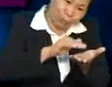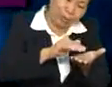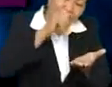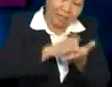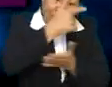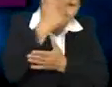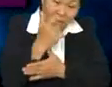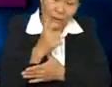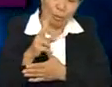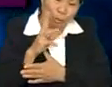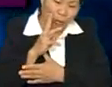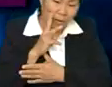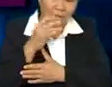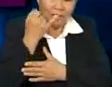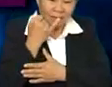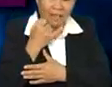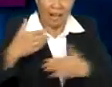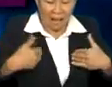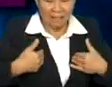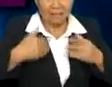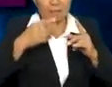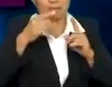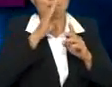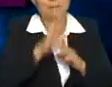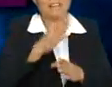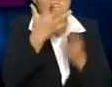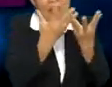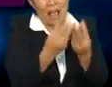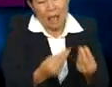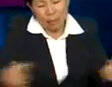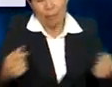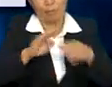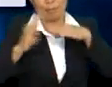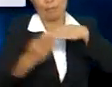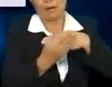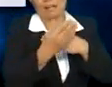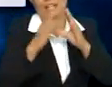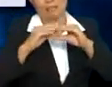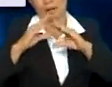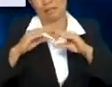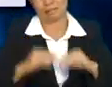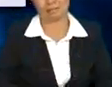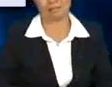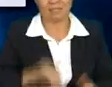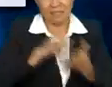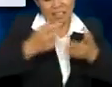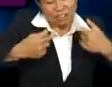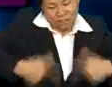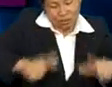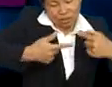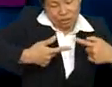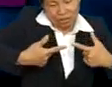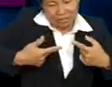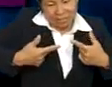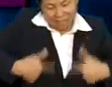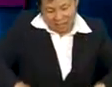That's because the water has been absorbed by the sponge. Let's try the